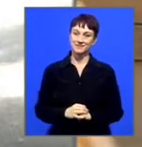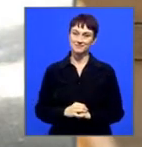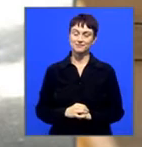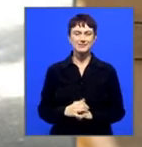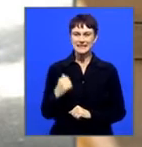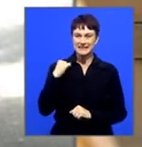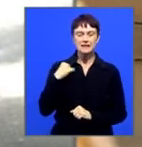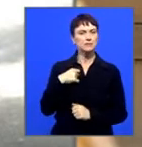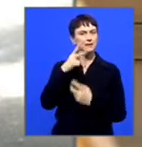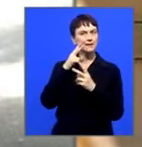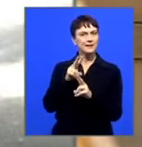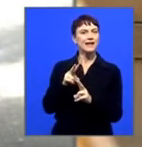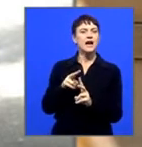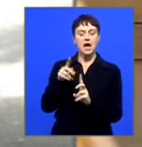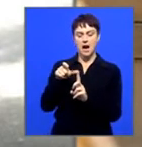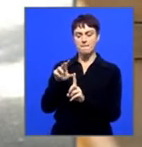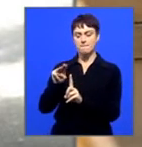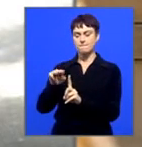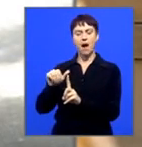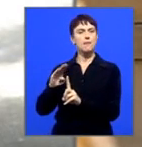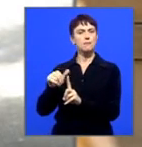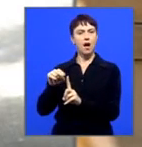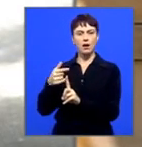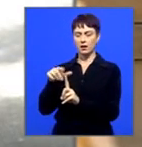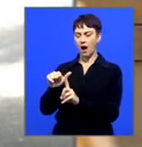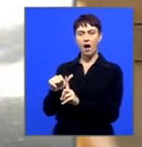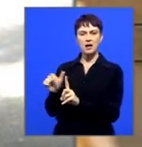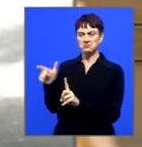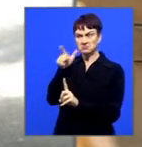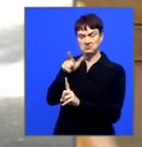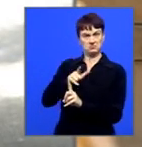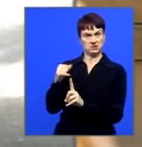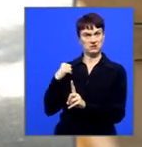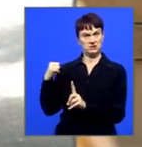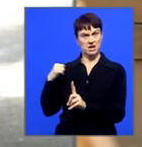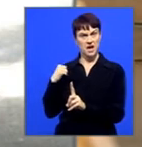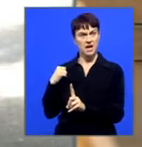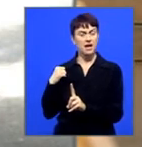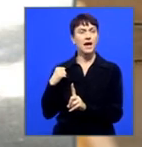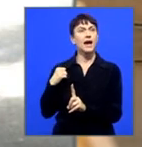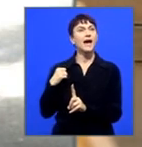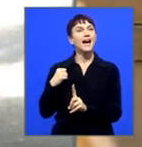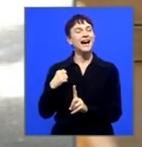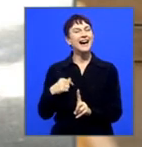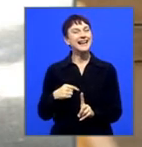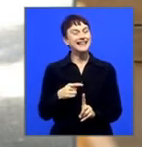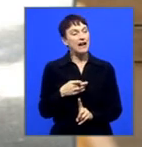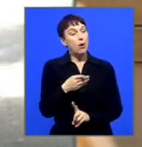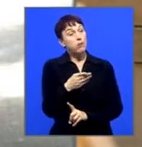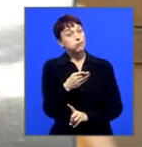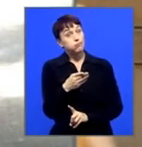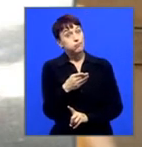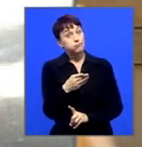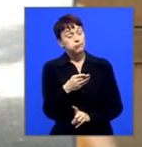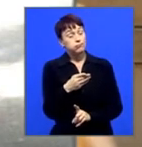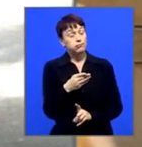with Leanne and, General Mabanga, who was saying what basically is happening inside there is that the family is talking to Utata. So, giving